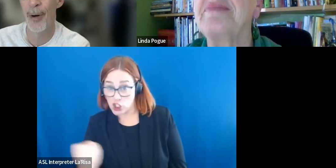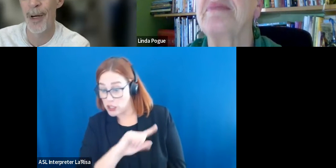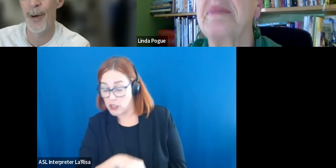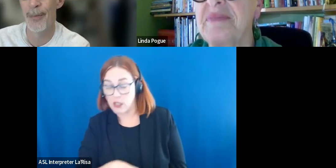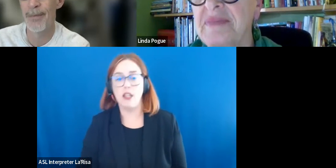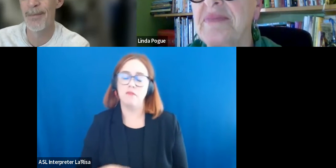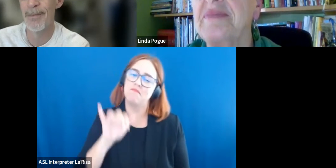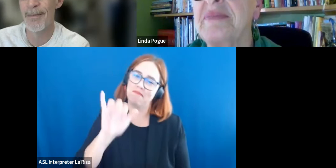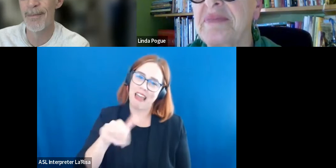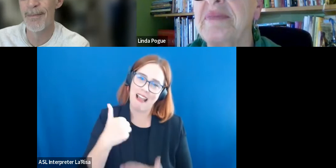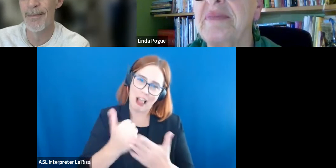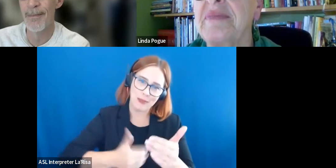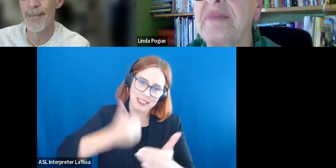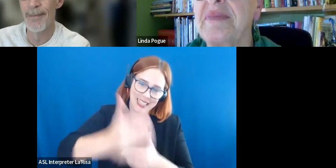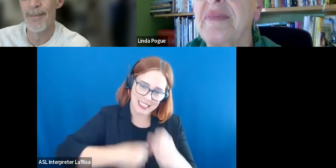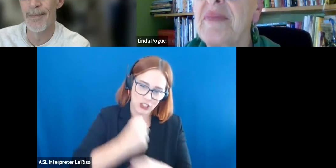happy to help out.